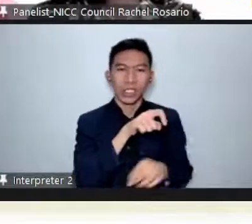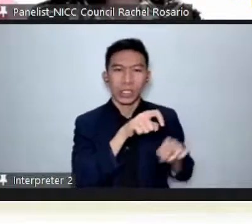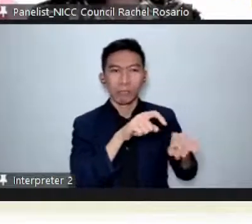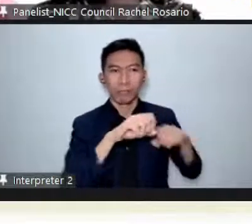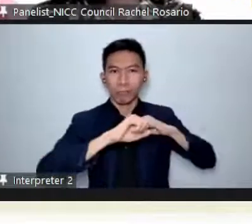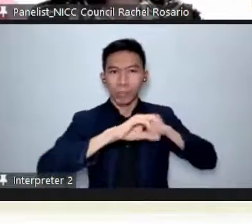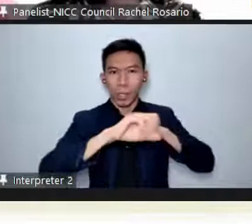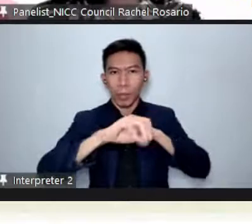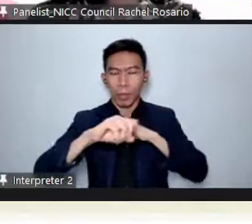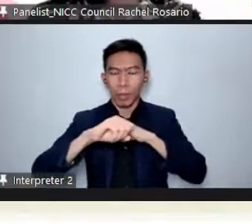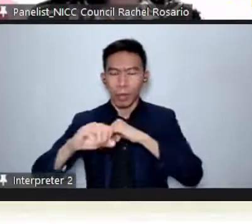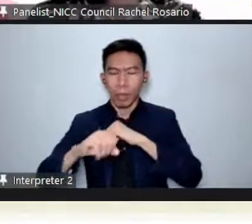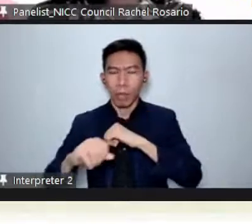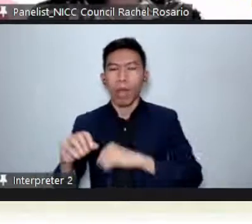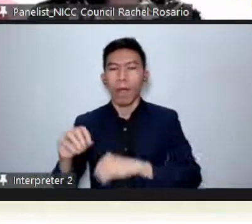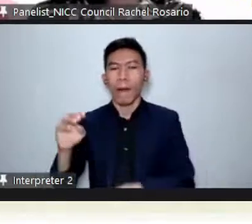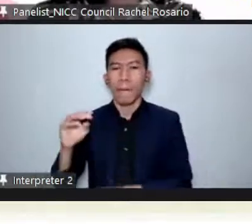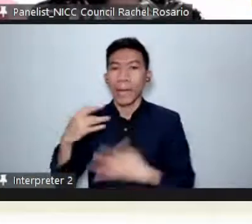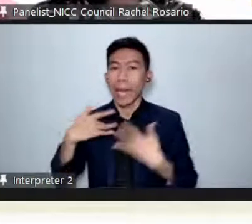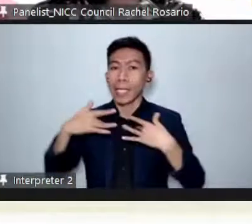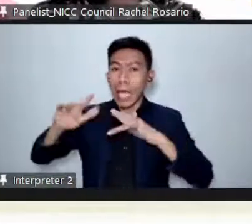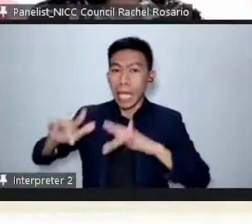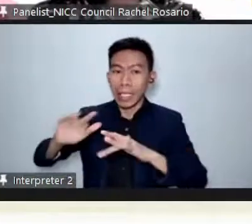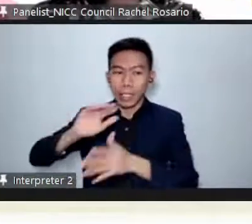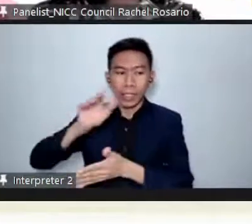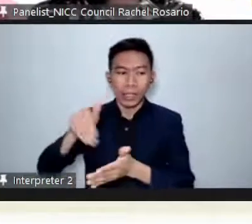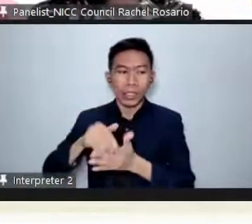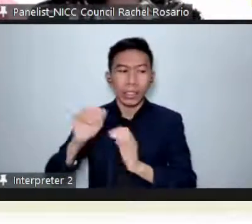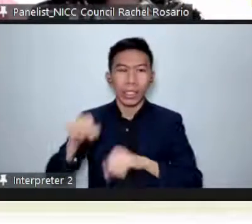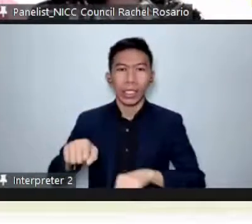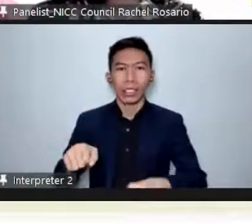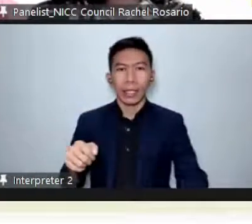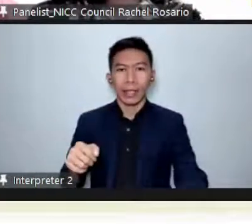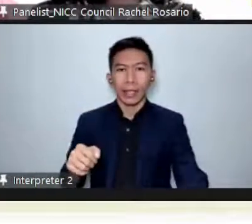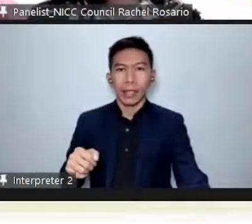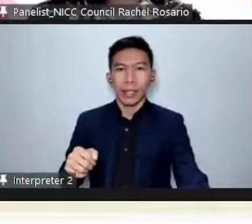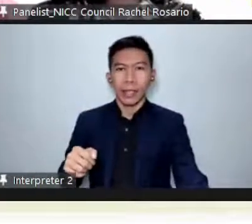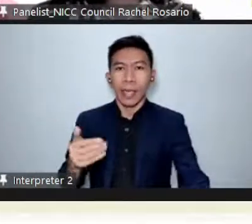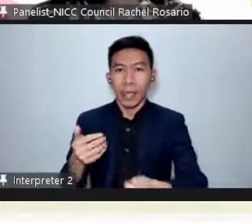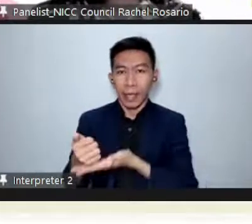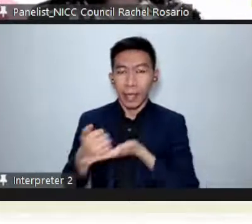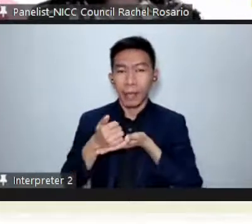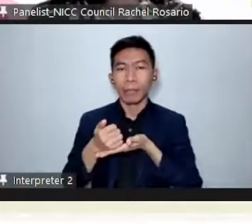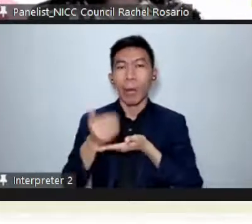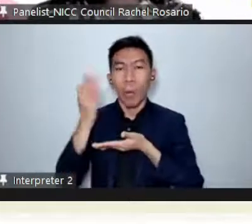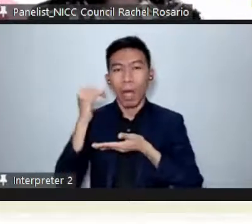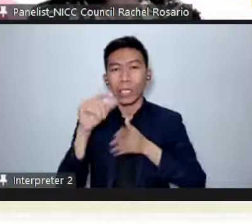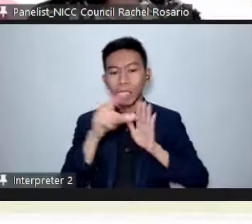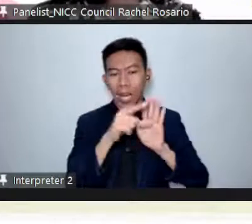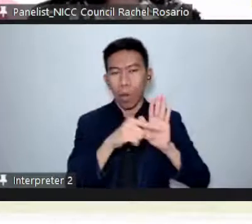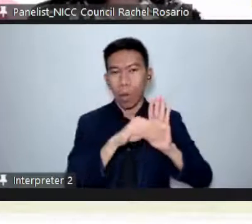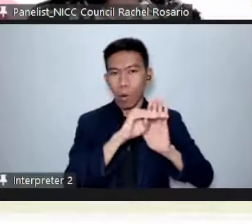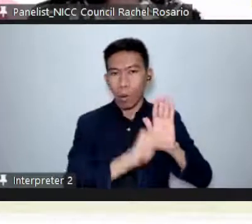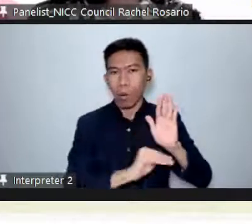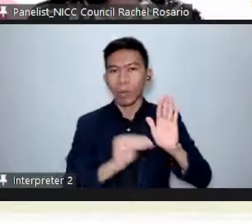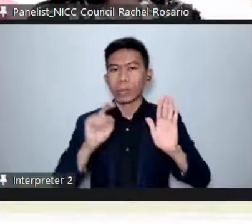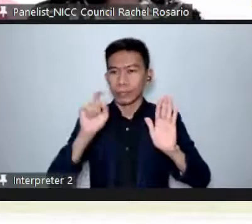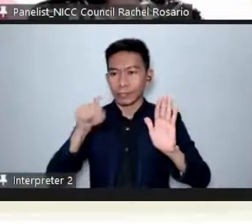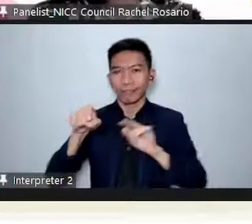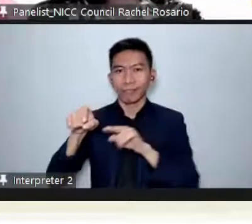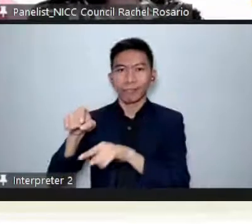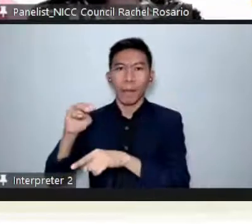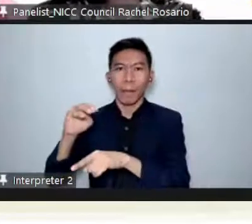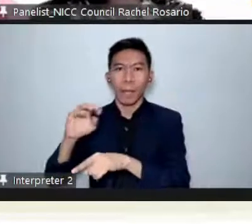campaign, Malasakit centers can help in that, since it is provided in the law that Malasakit centers